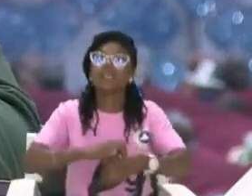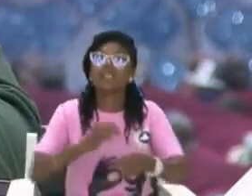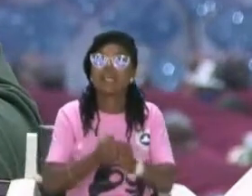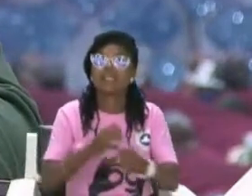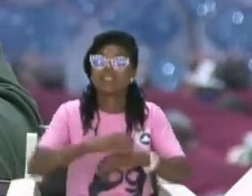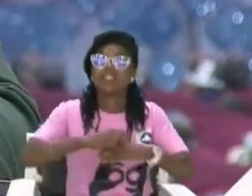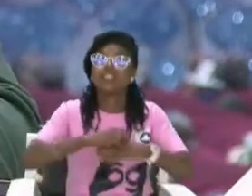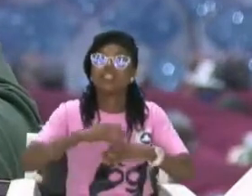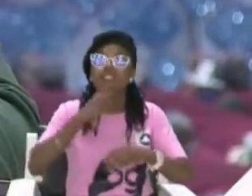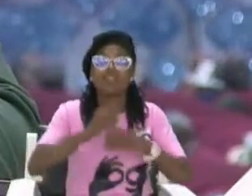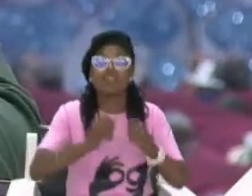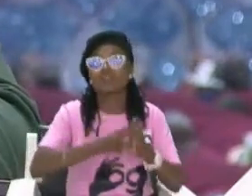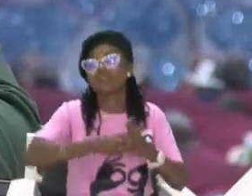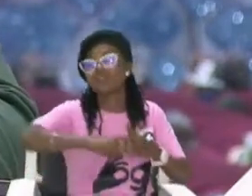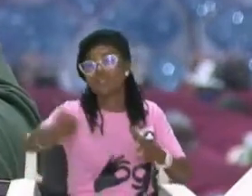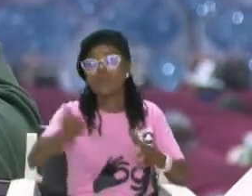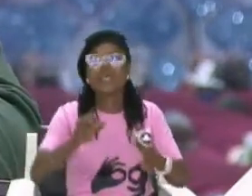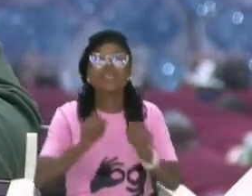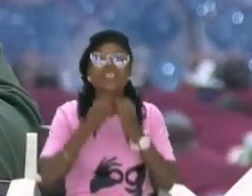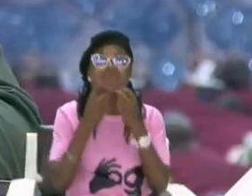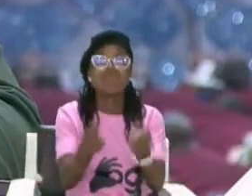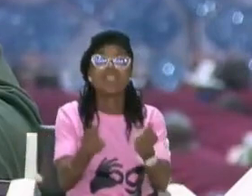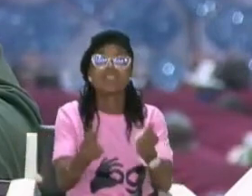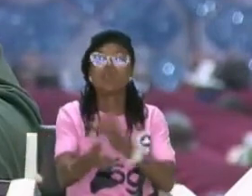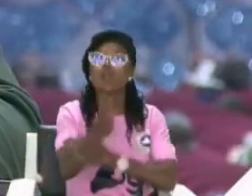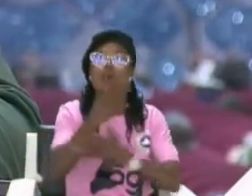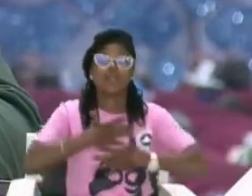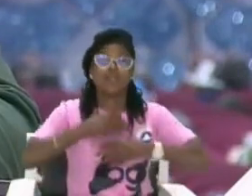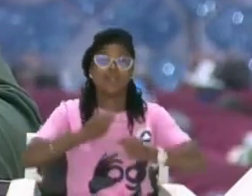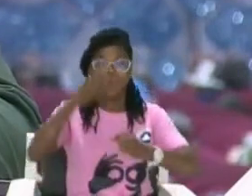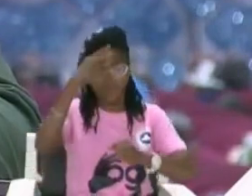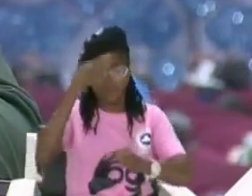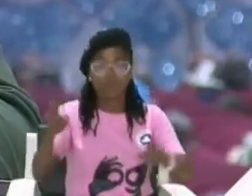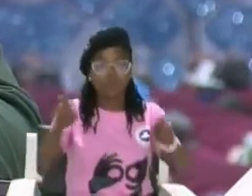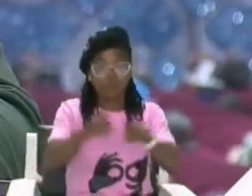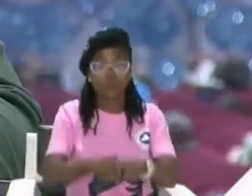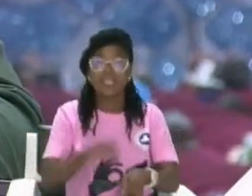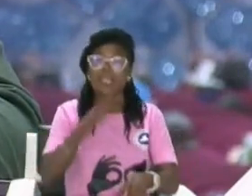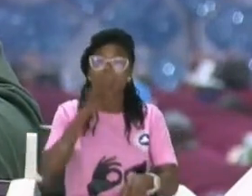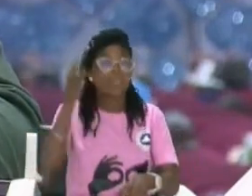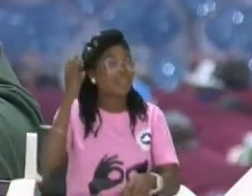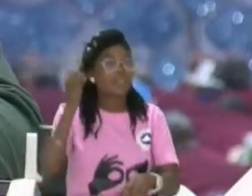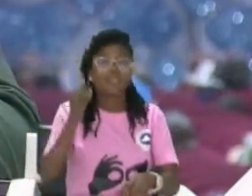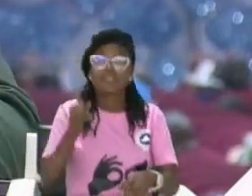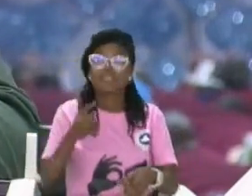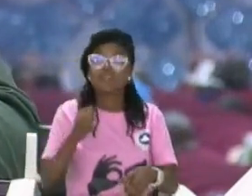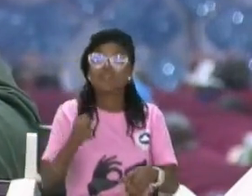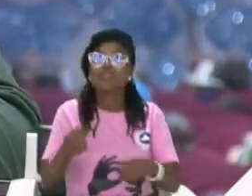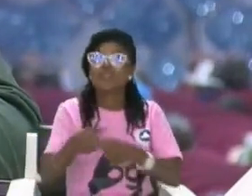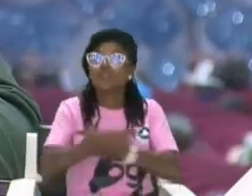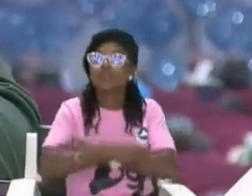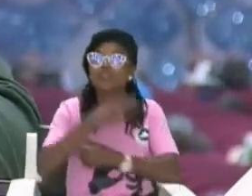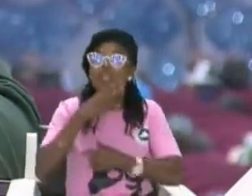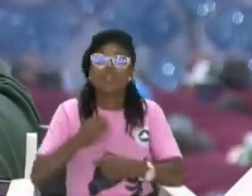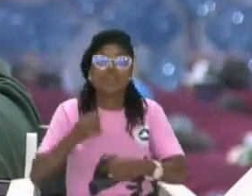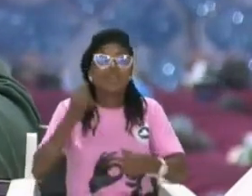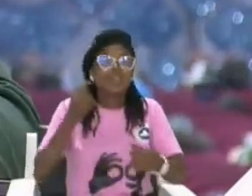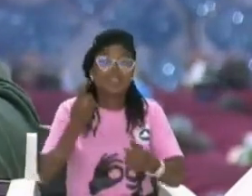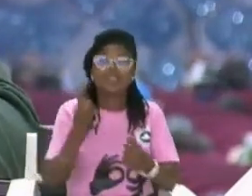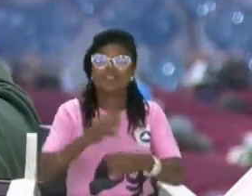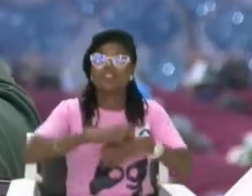Immediately, God healed him. Today, he bathes in peace and the itching has